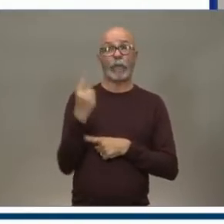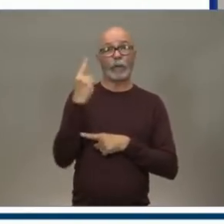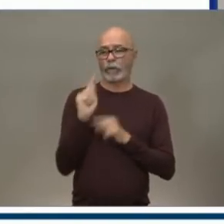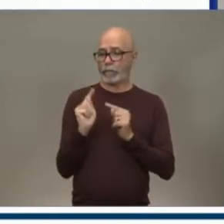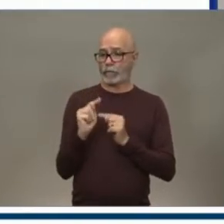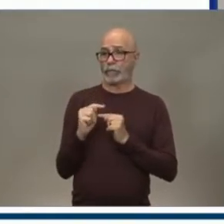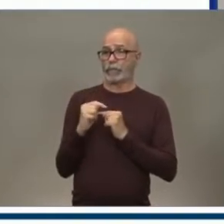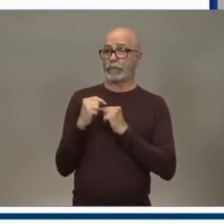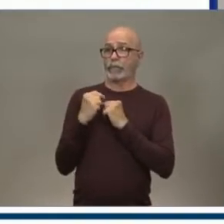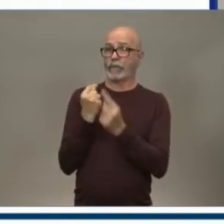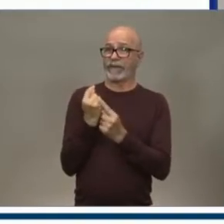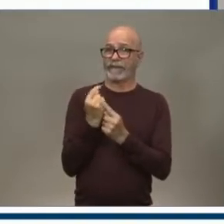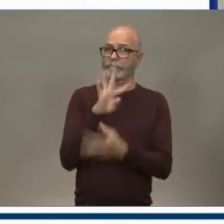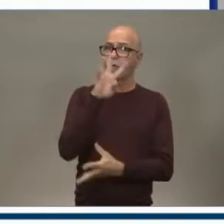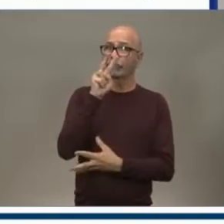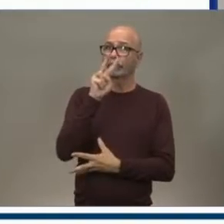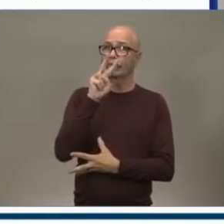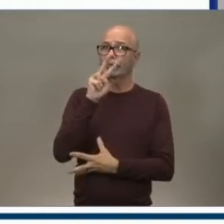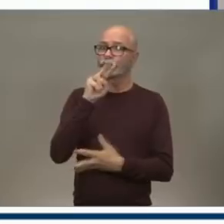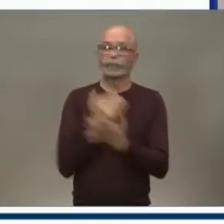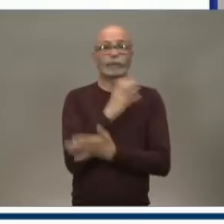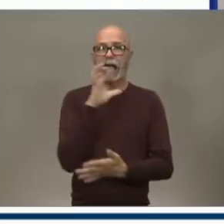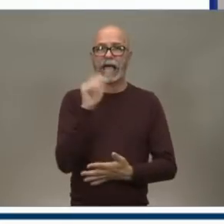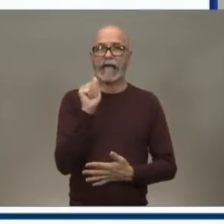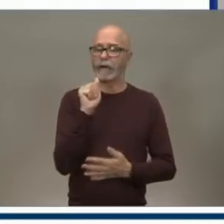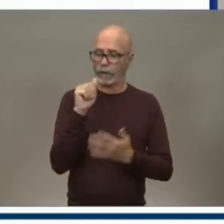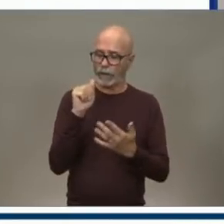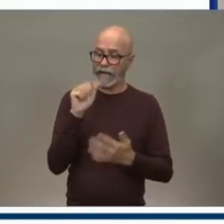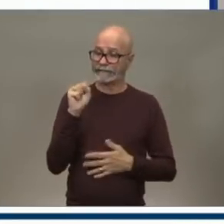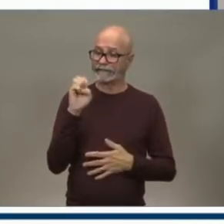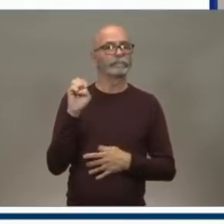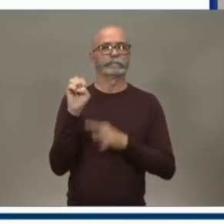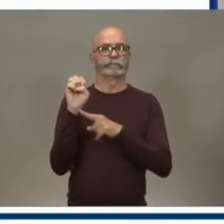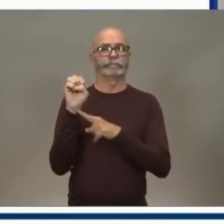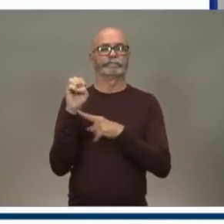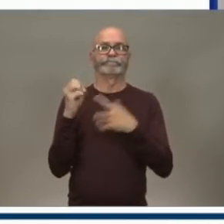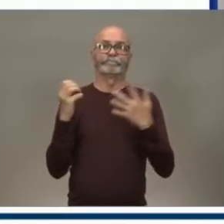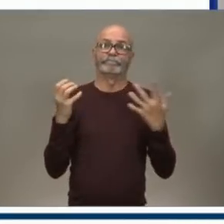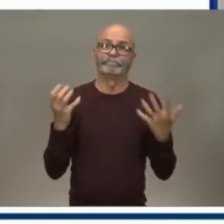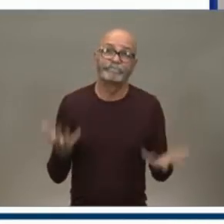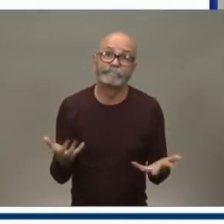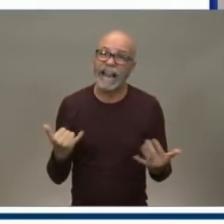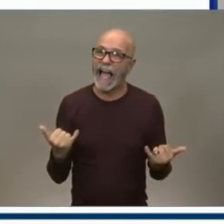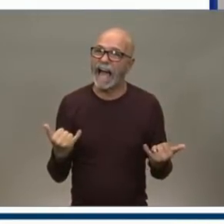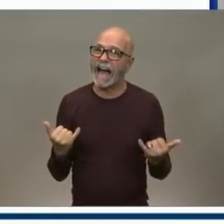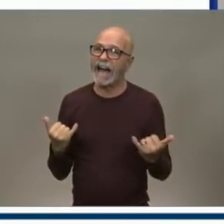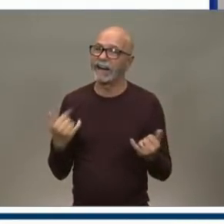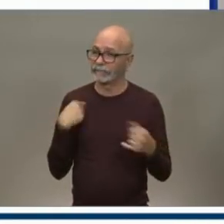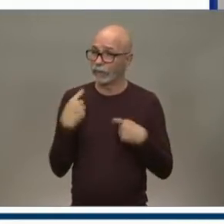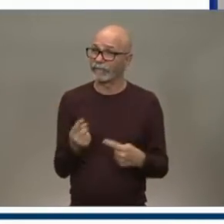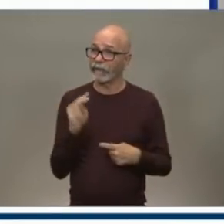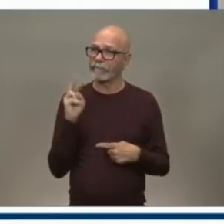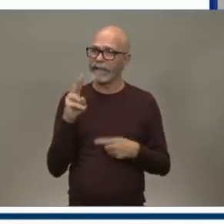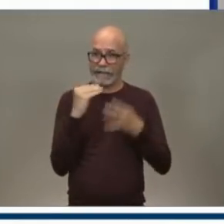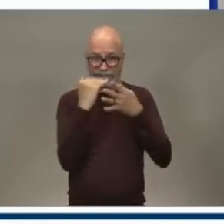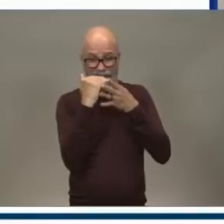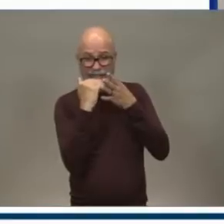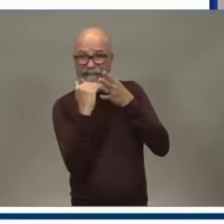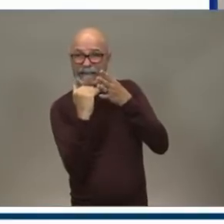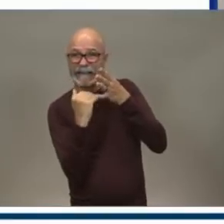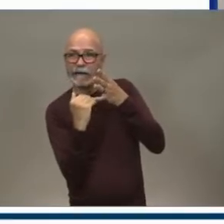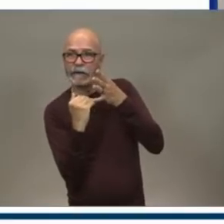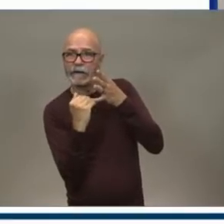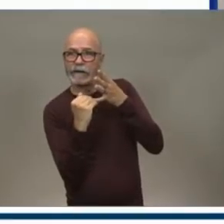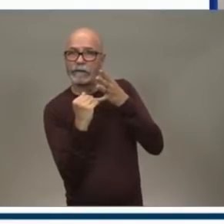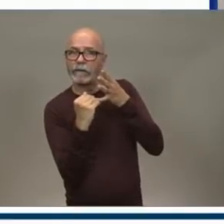cases, and we are only halfway through this month. It has entered 2 of our schools, and there's no question